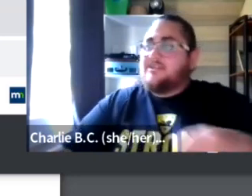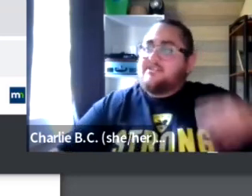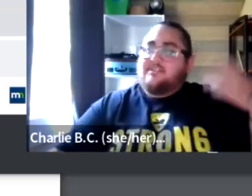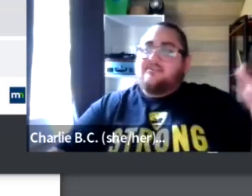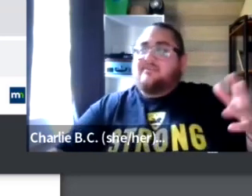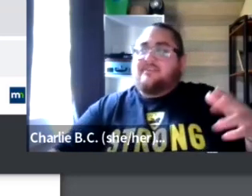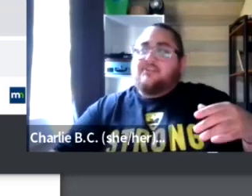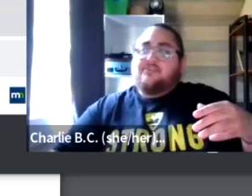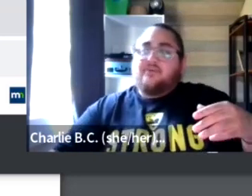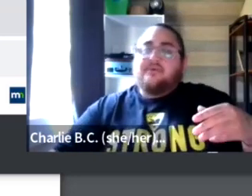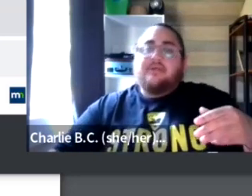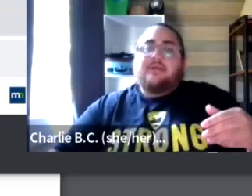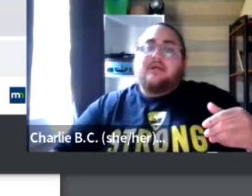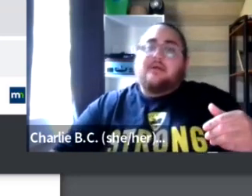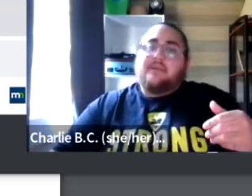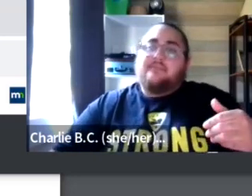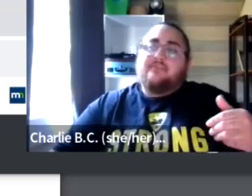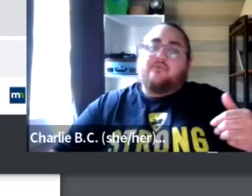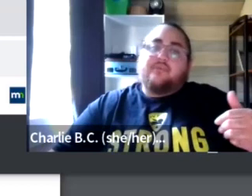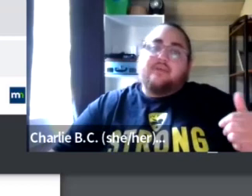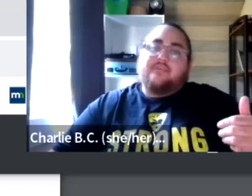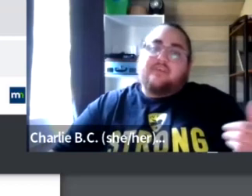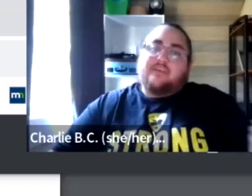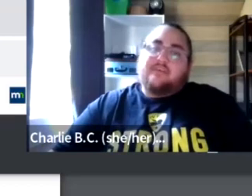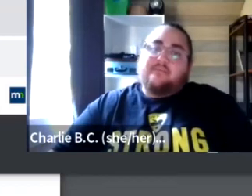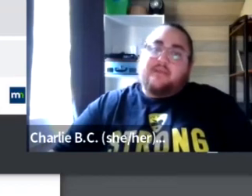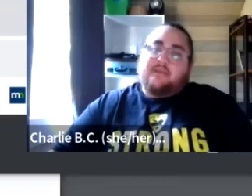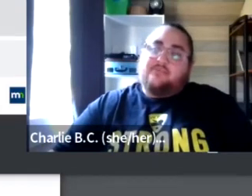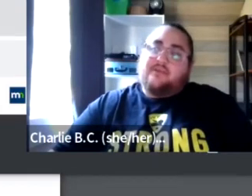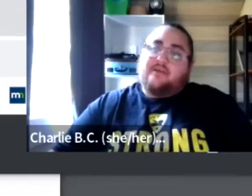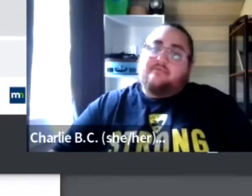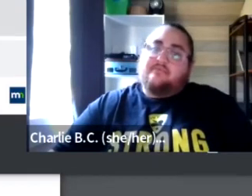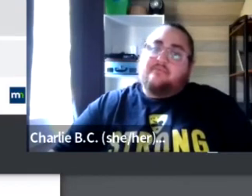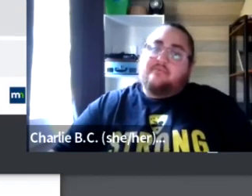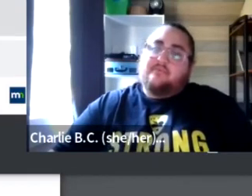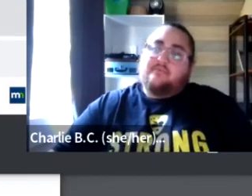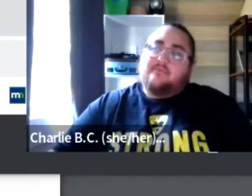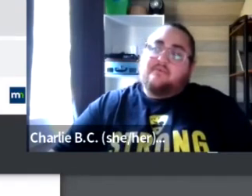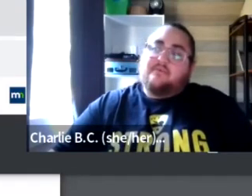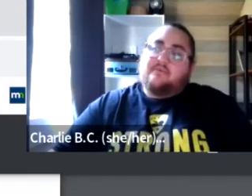So the first page is just a little bit of an intro. And if we scroll down to the second page, we have